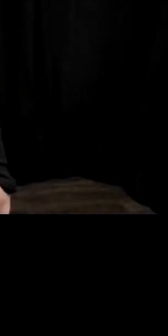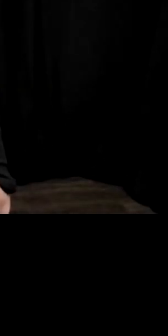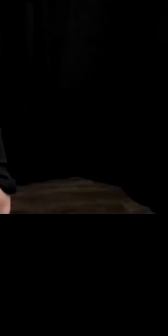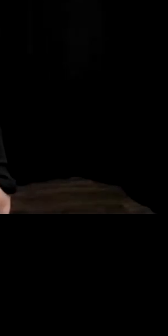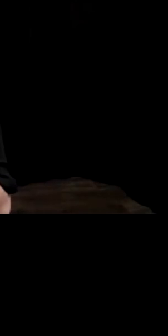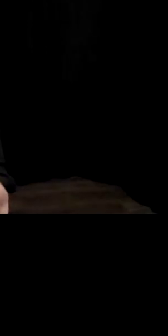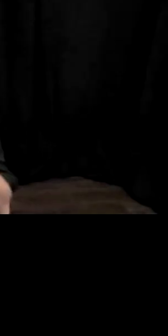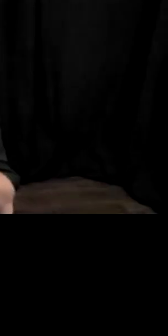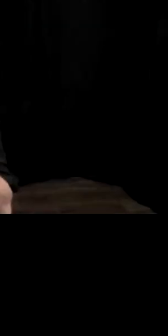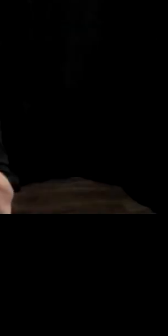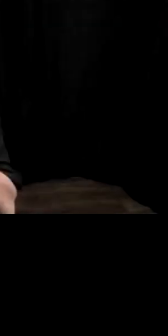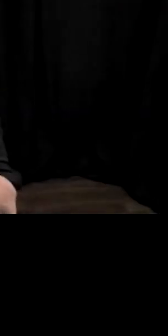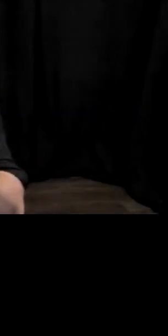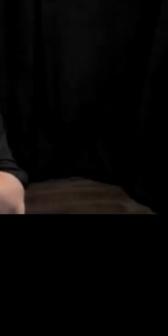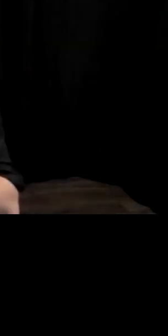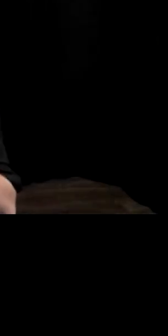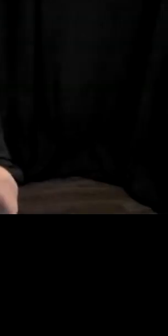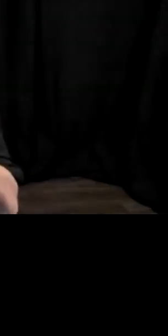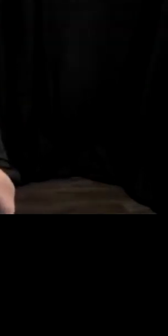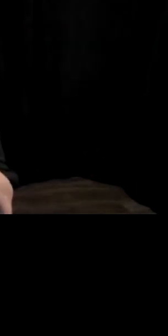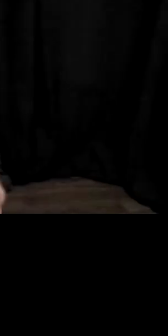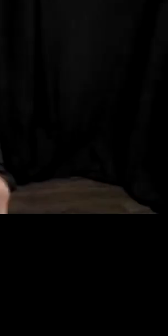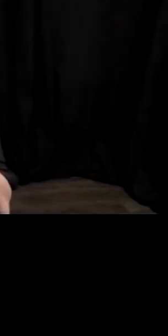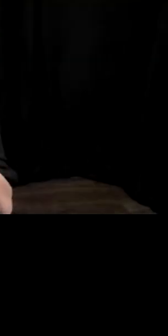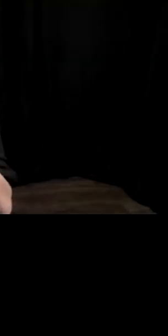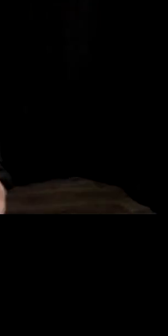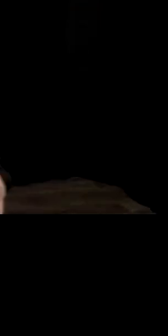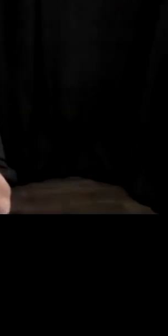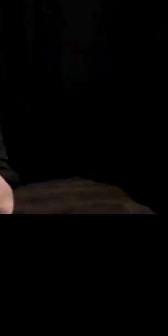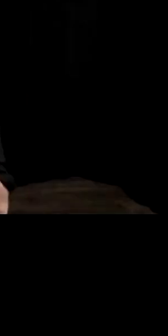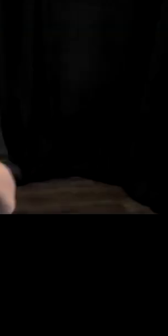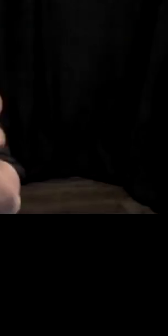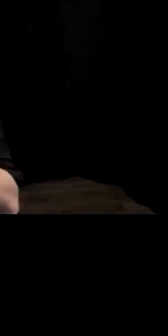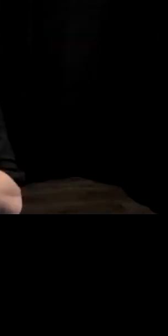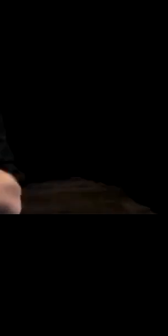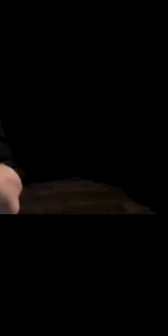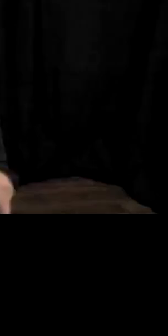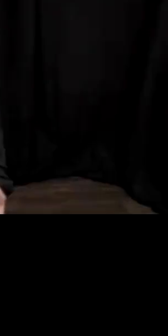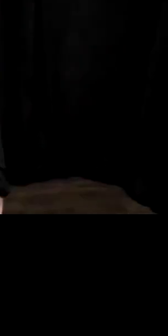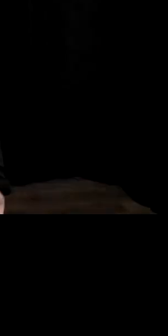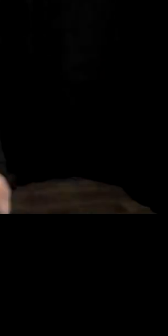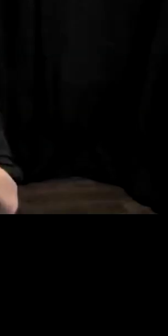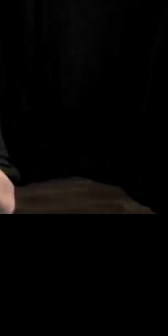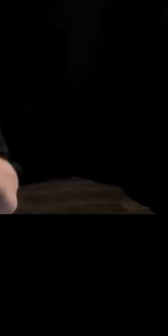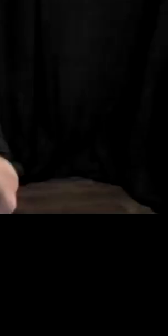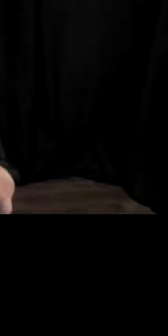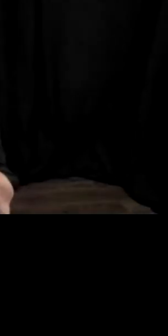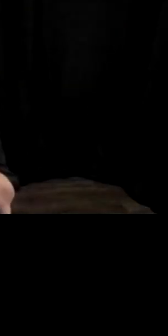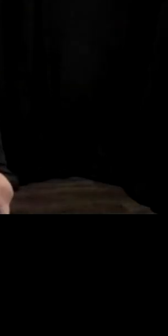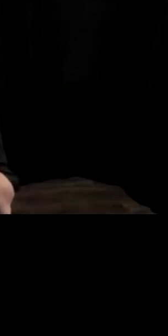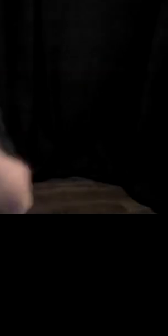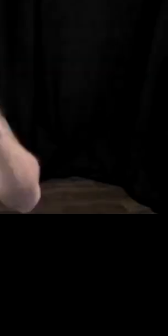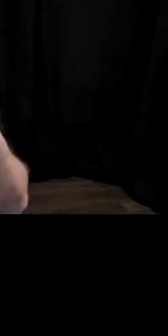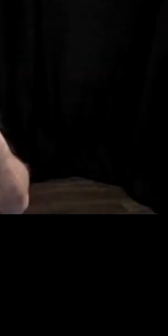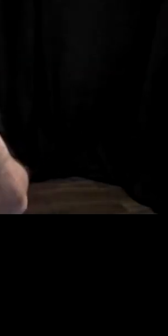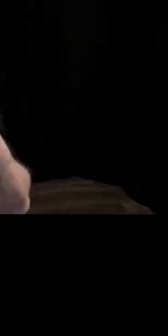California Department of Developmental Services released a master plan for developmental services just about